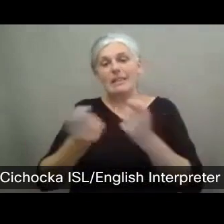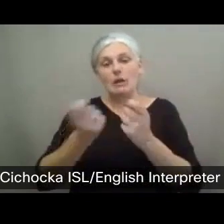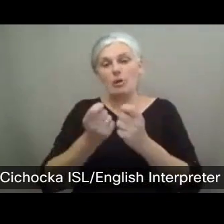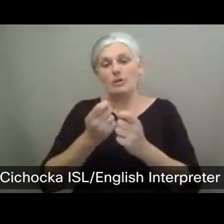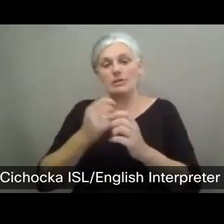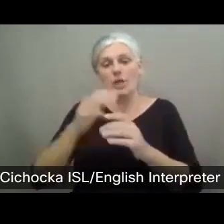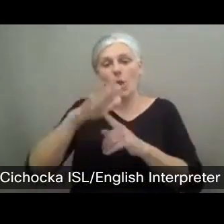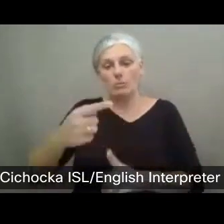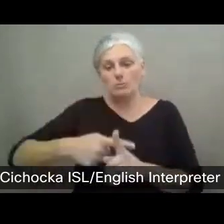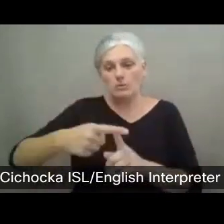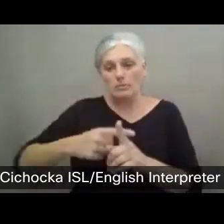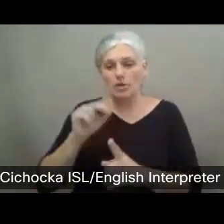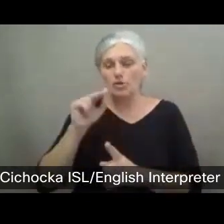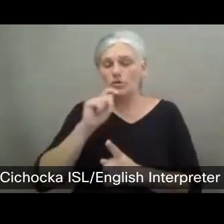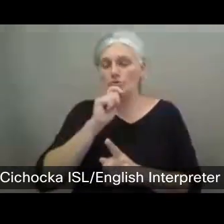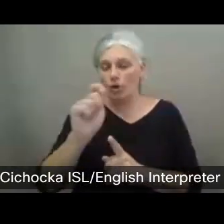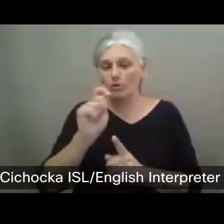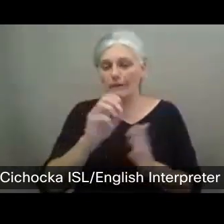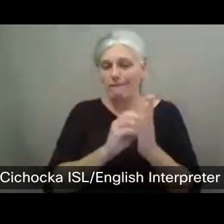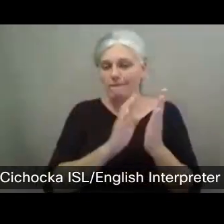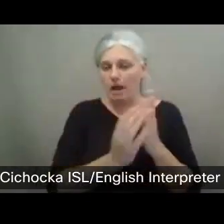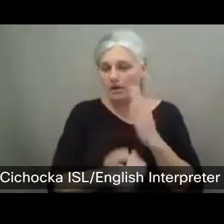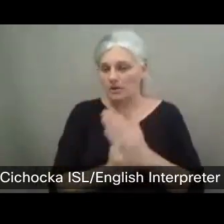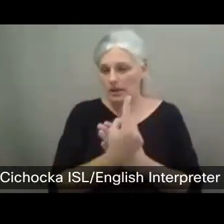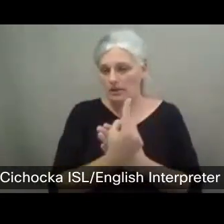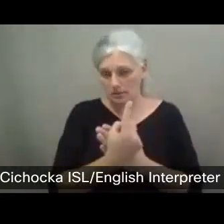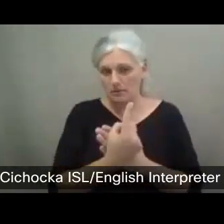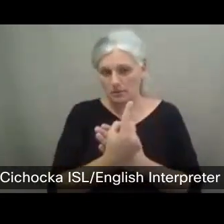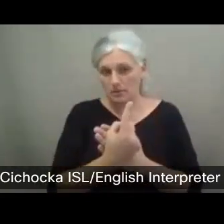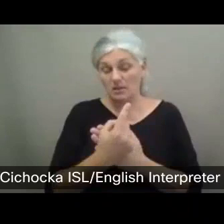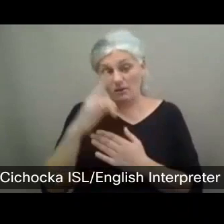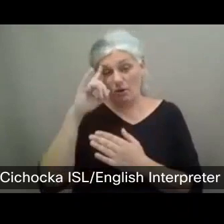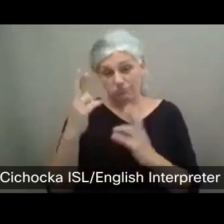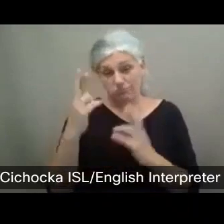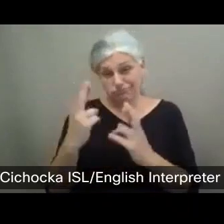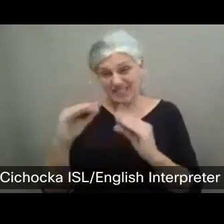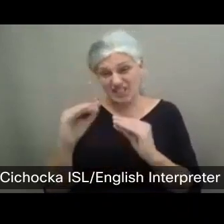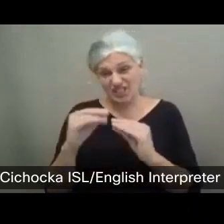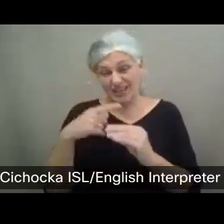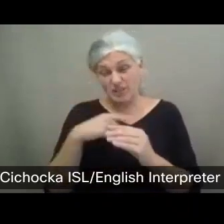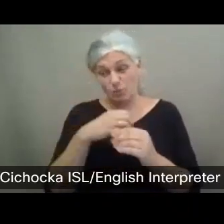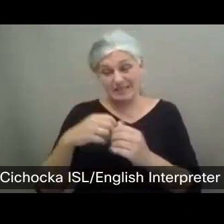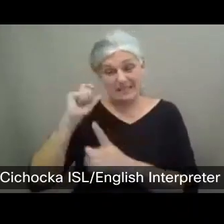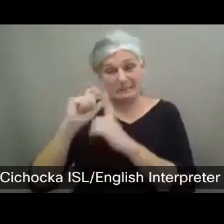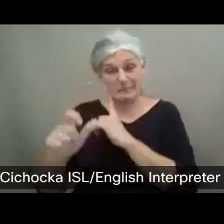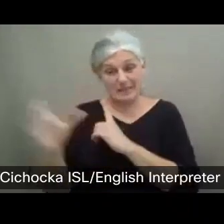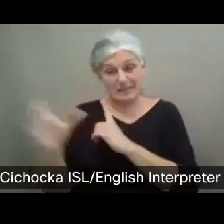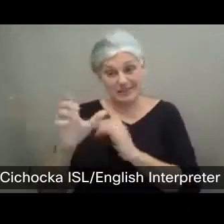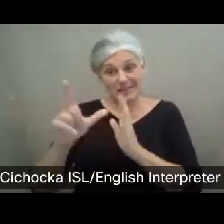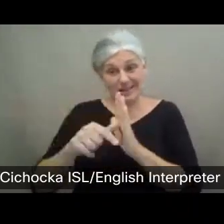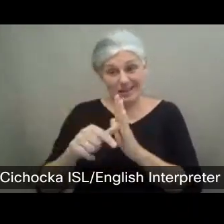hypothermia notifiable incidents. So we have a chat hopefully with our expert on that matter. Lorraine?